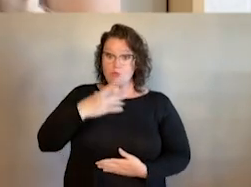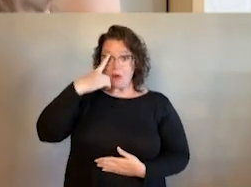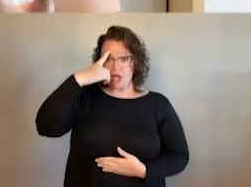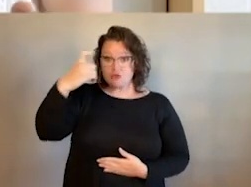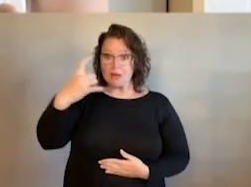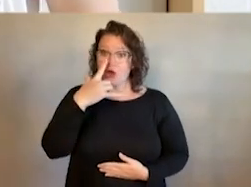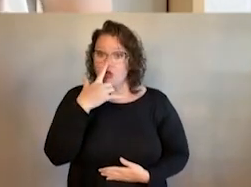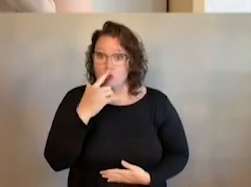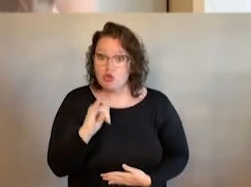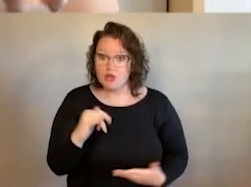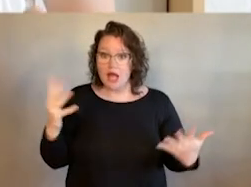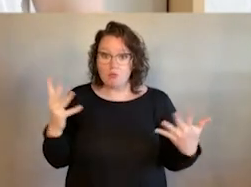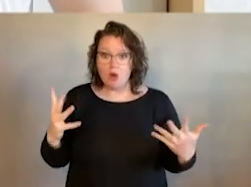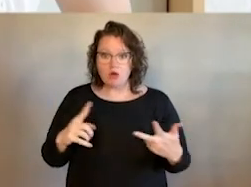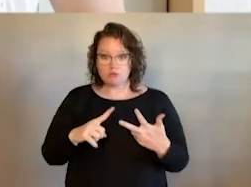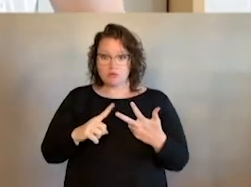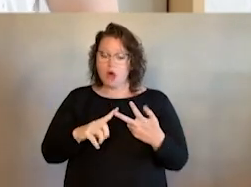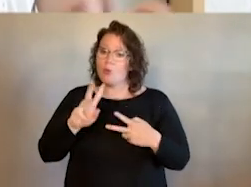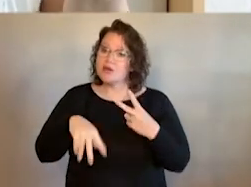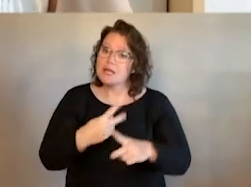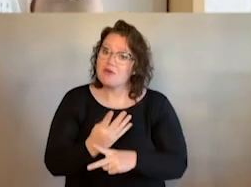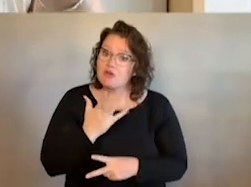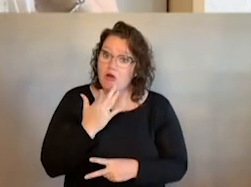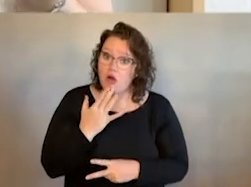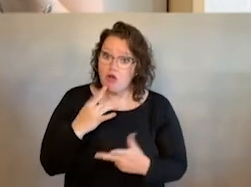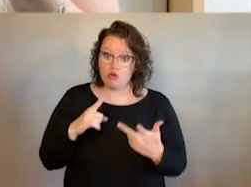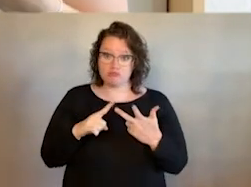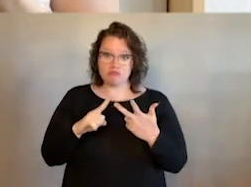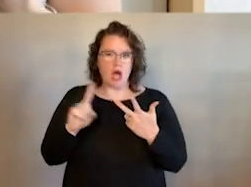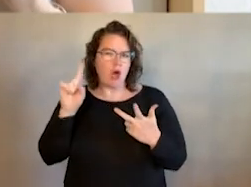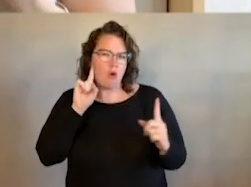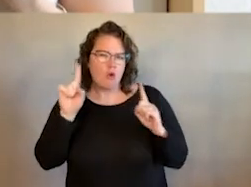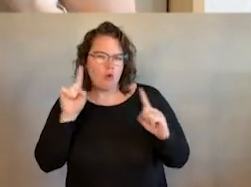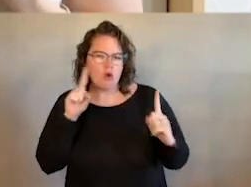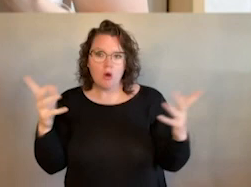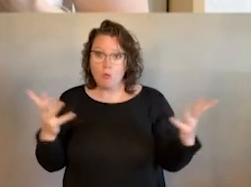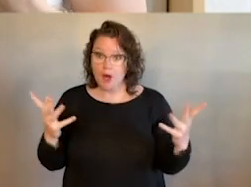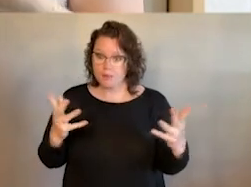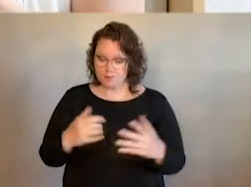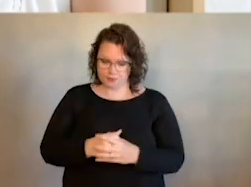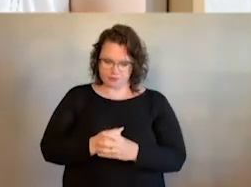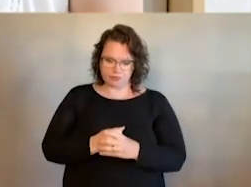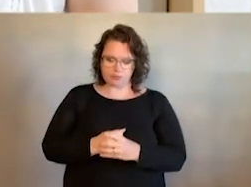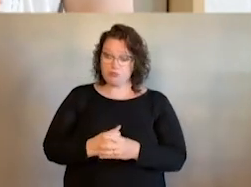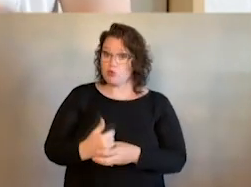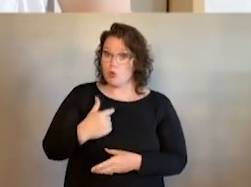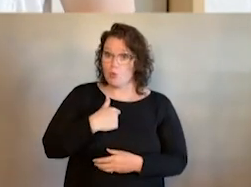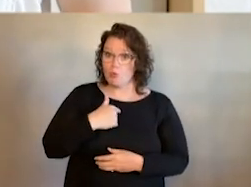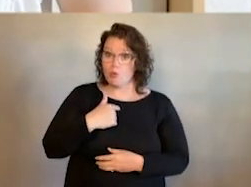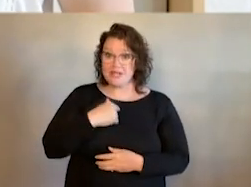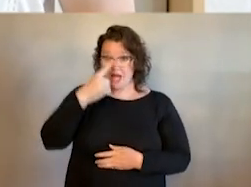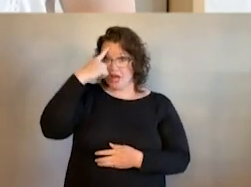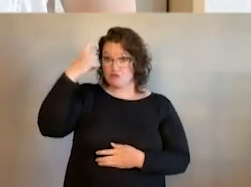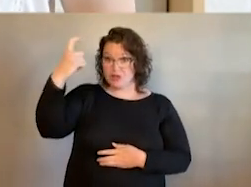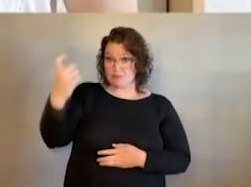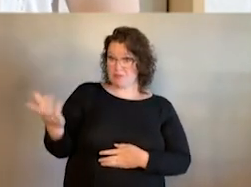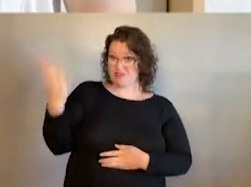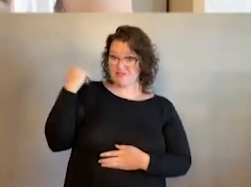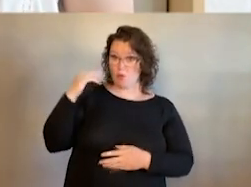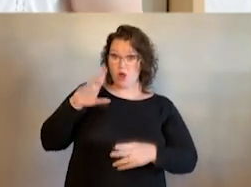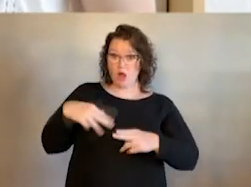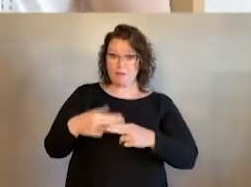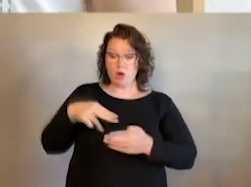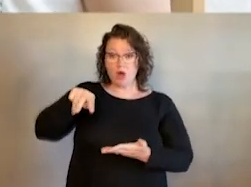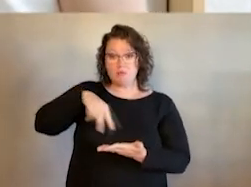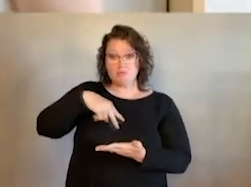What did it look like? What kind of colors were in my dreams? What kind of things did I hear in my dreams? I know that when I dreamt about being a ballerina, it